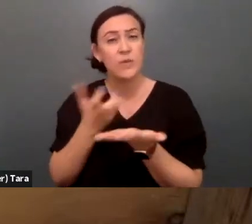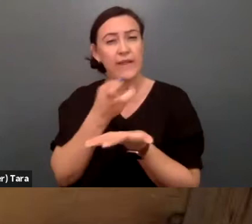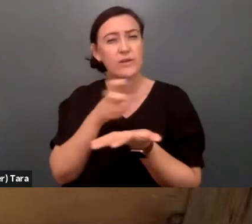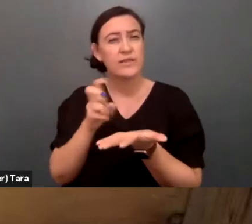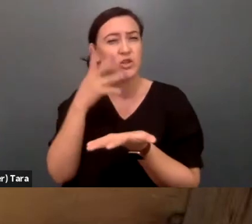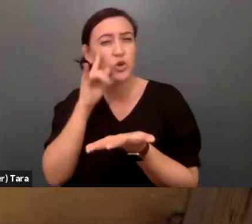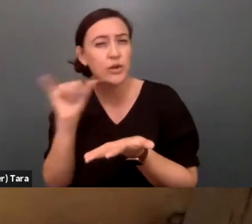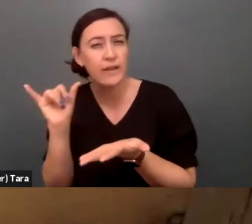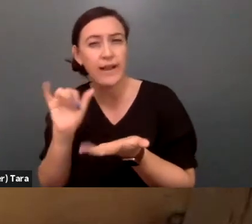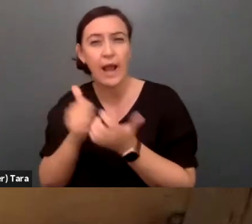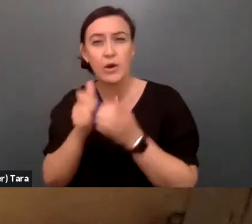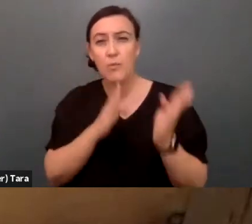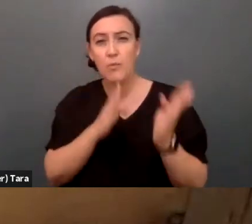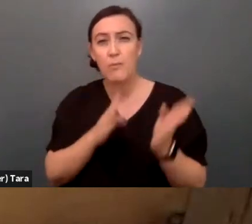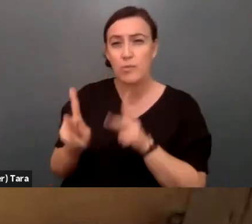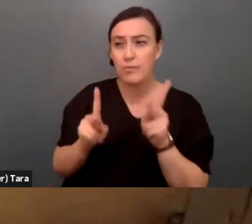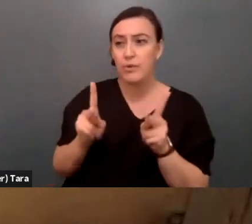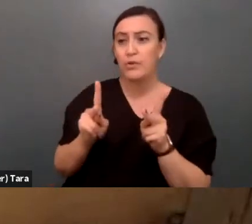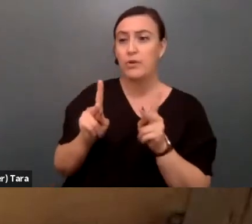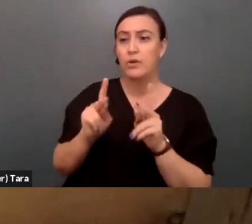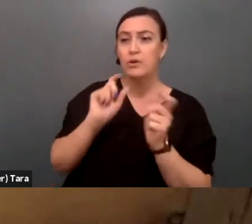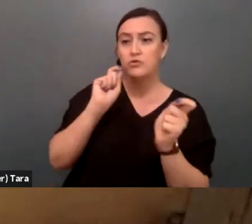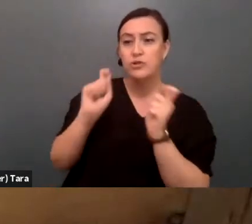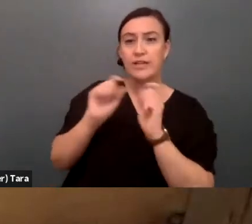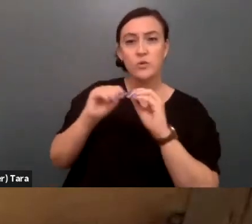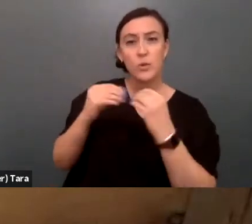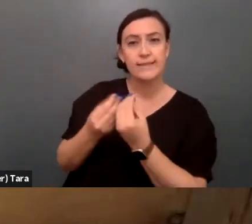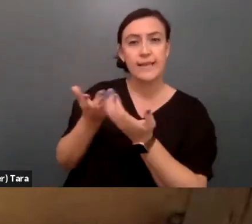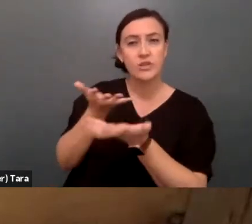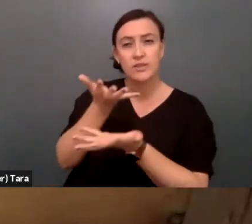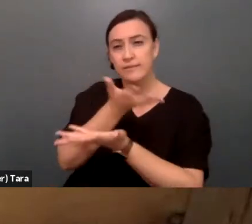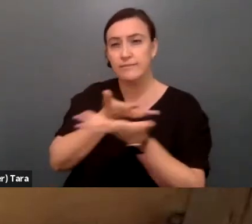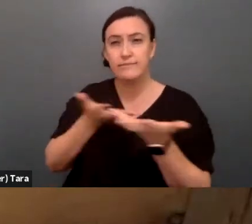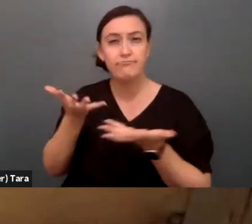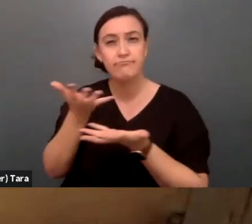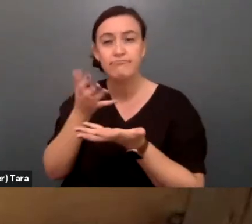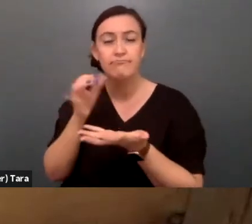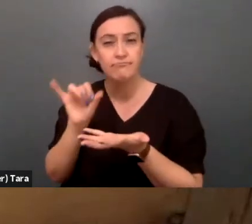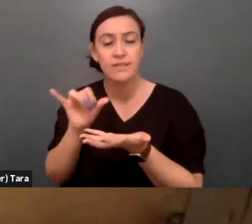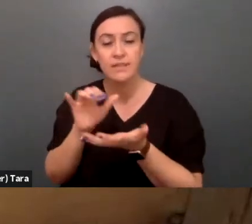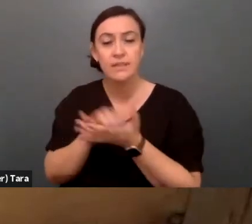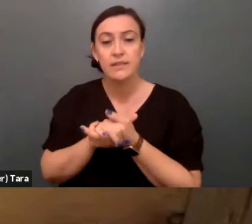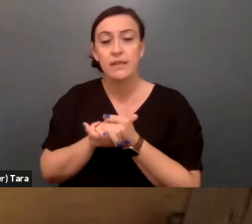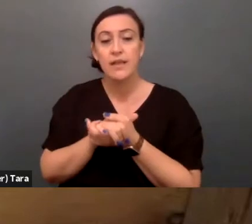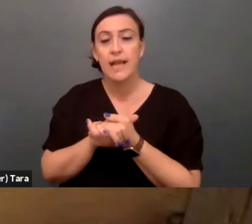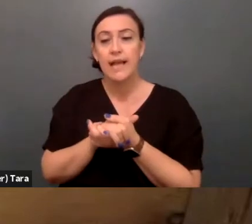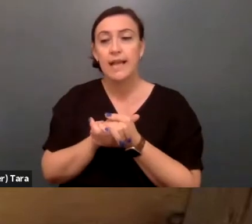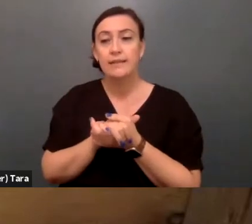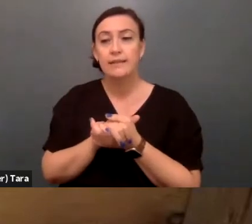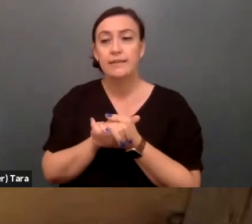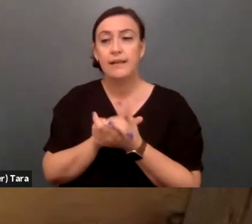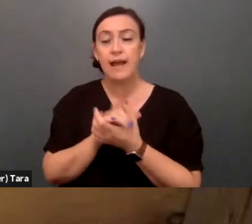organization to prepare people for those types of roles? And I think it's